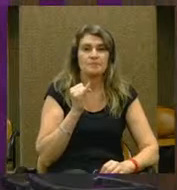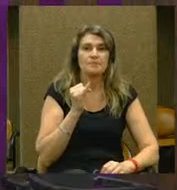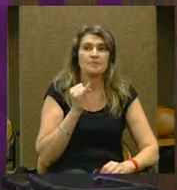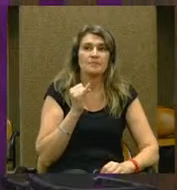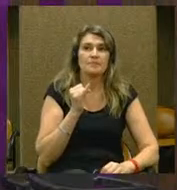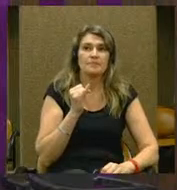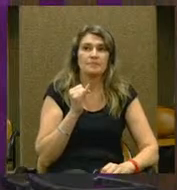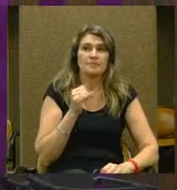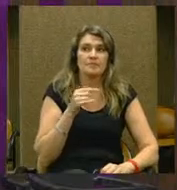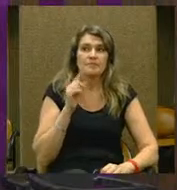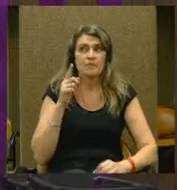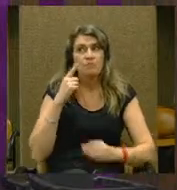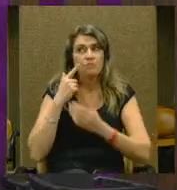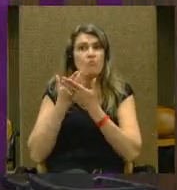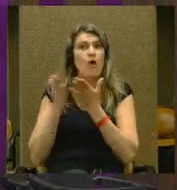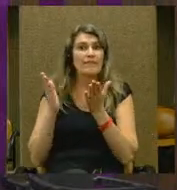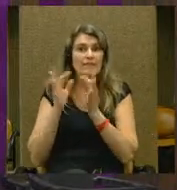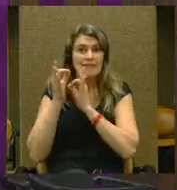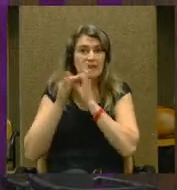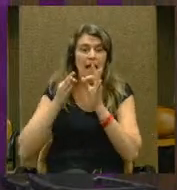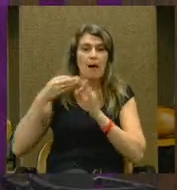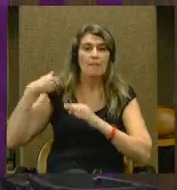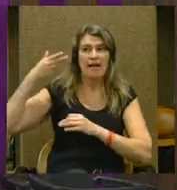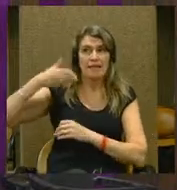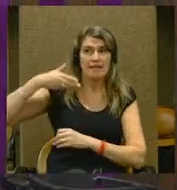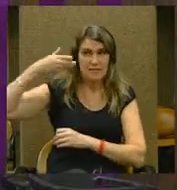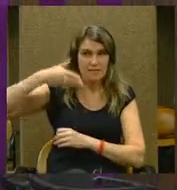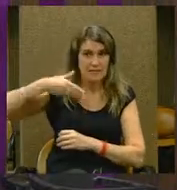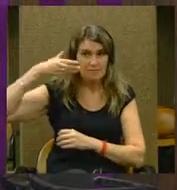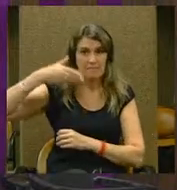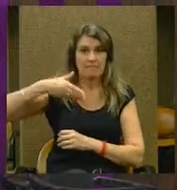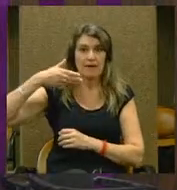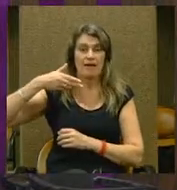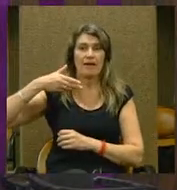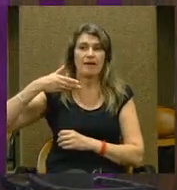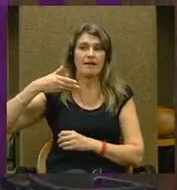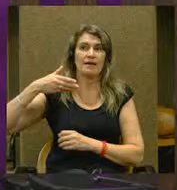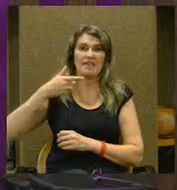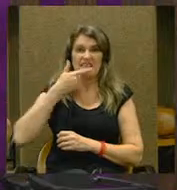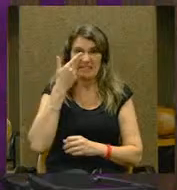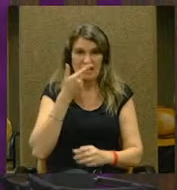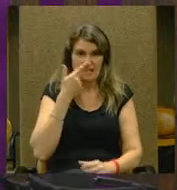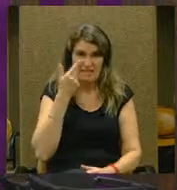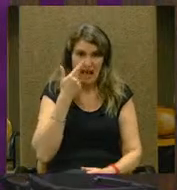enriching presentation. And clearly we see